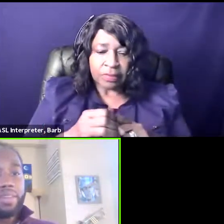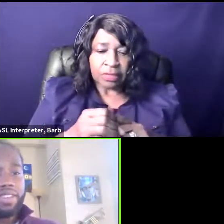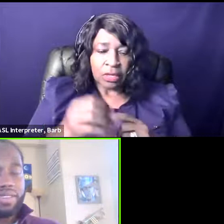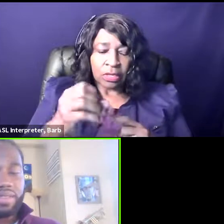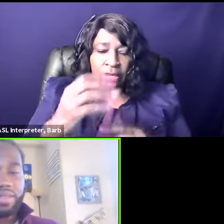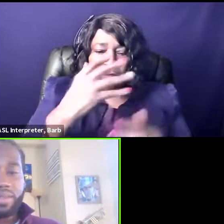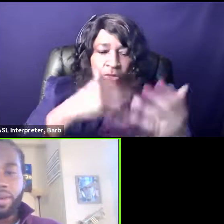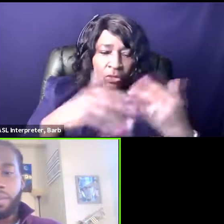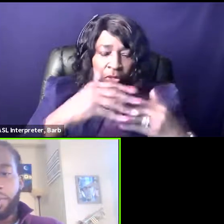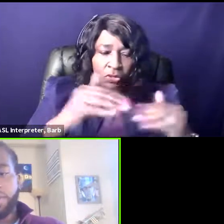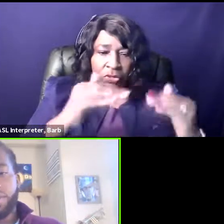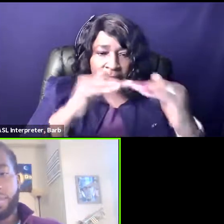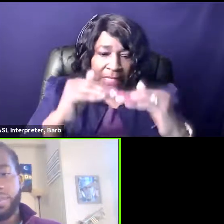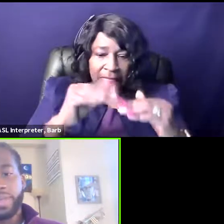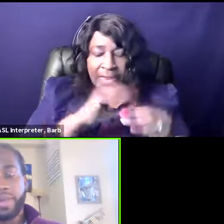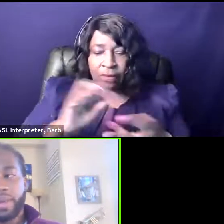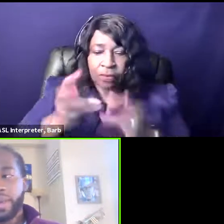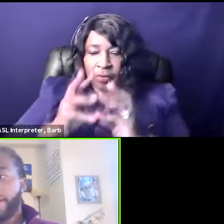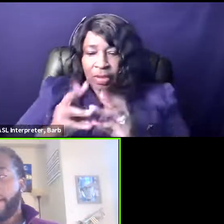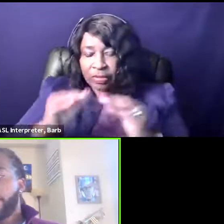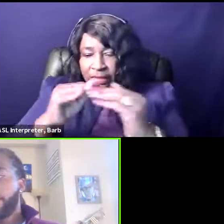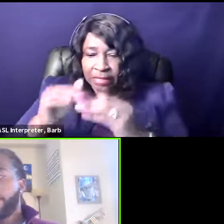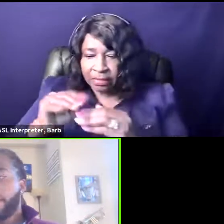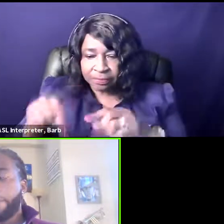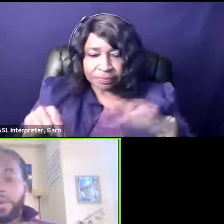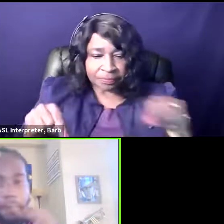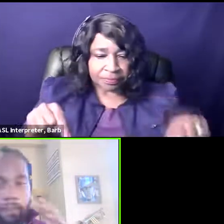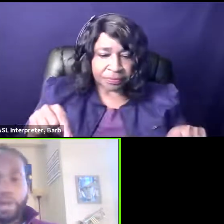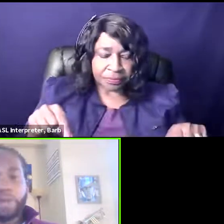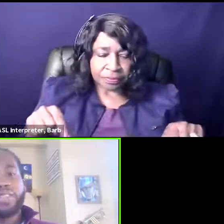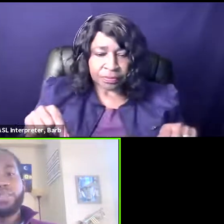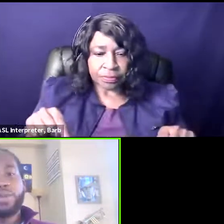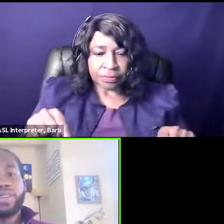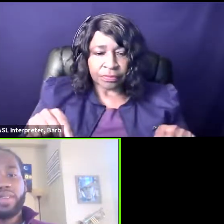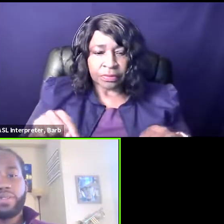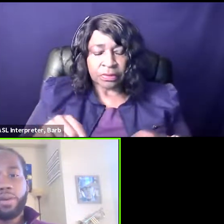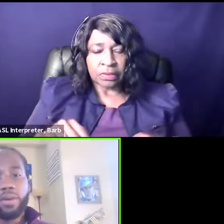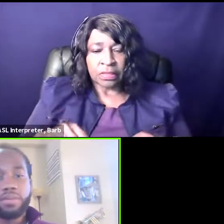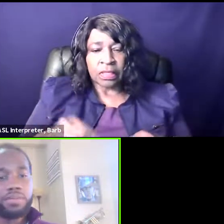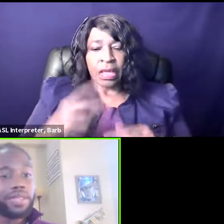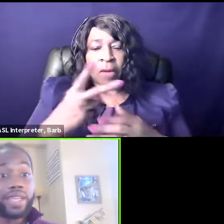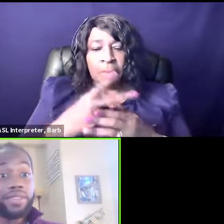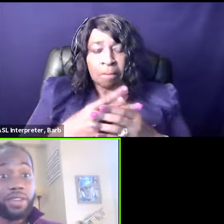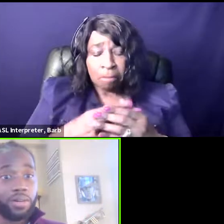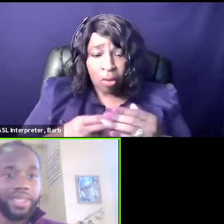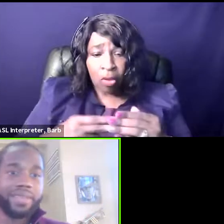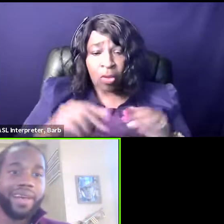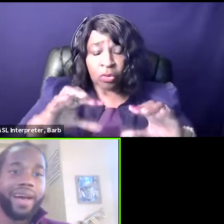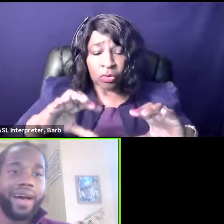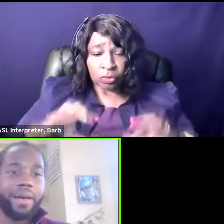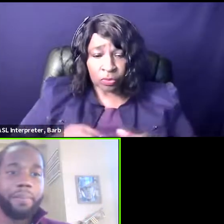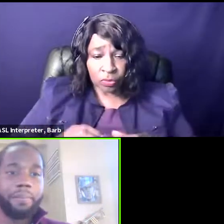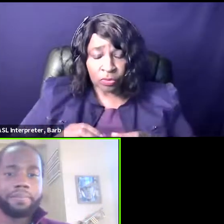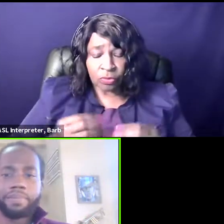then climate justice, both of these movements. Both of these movements have grown